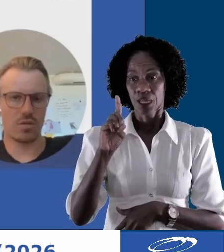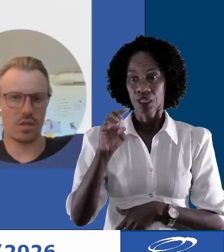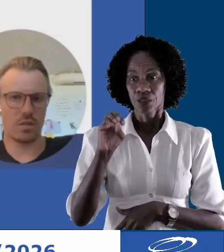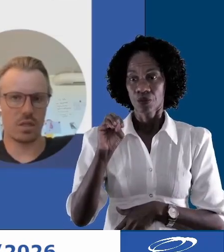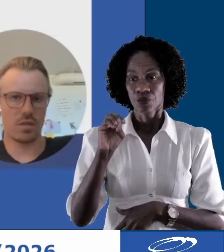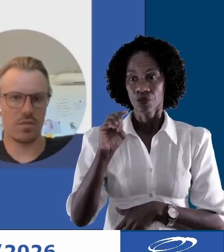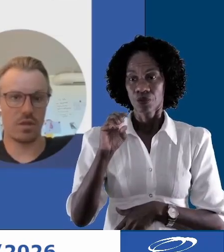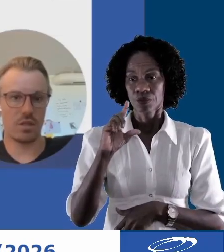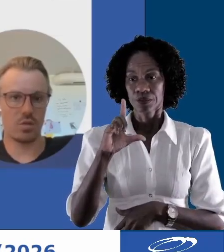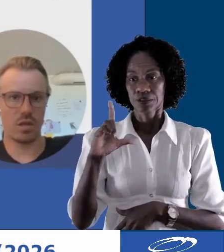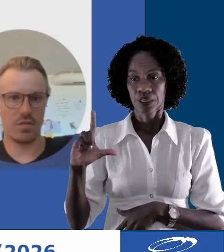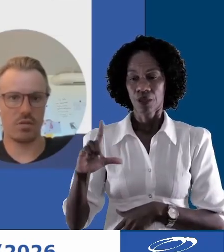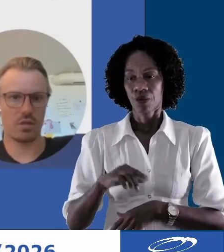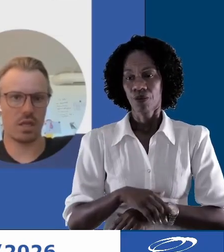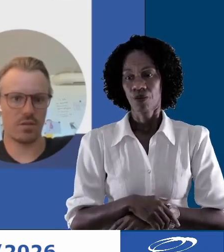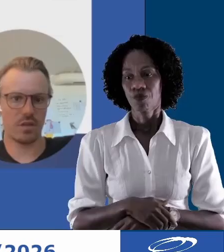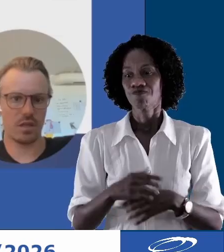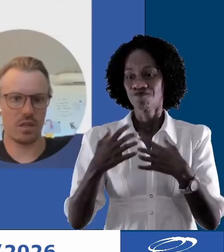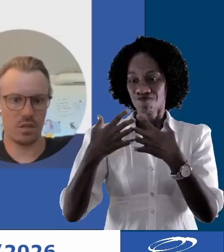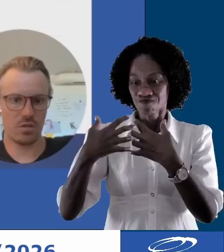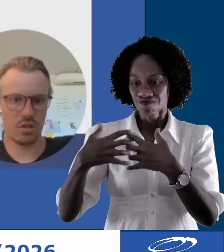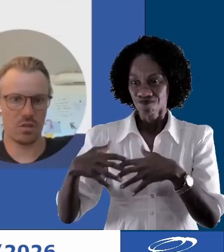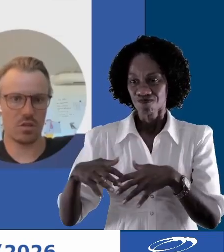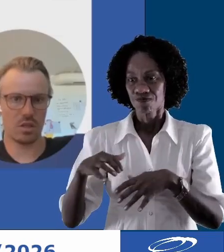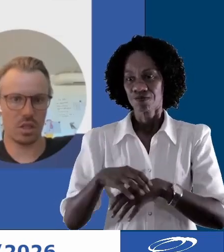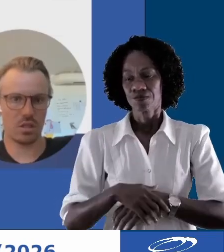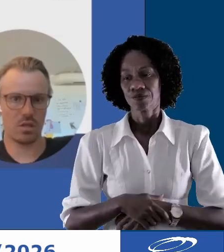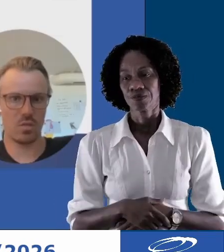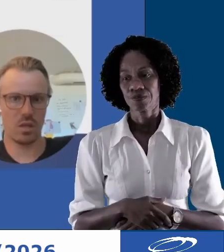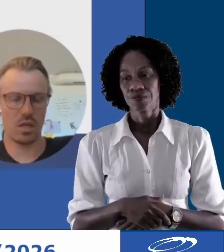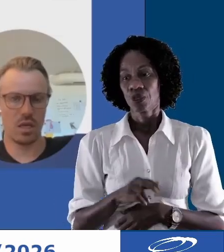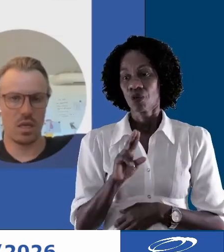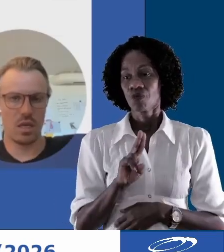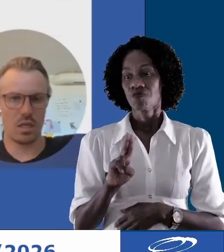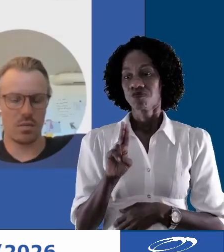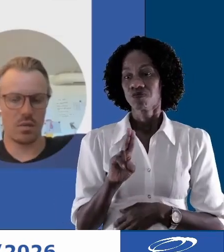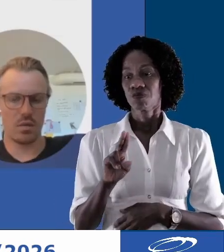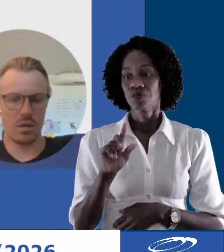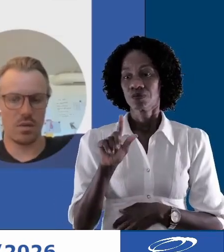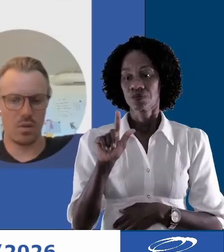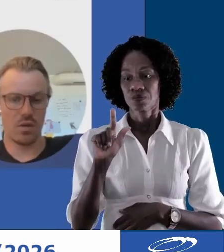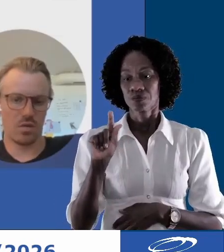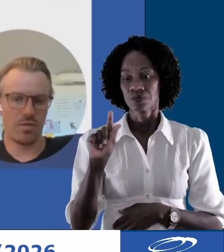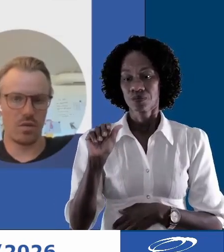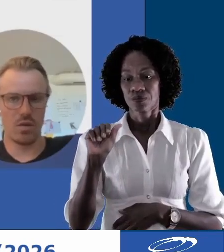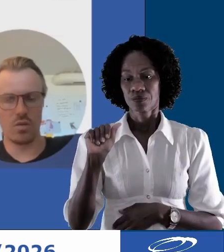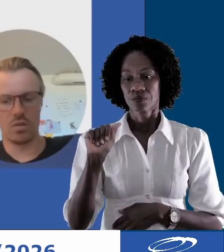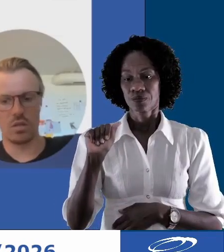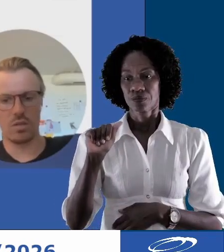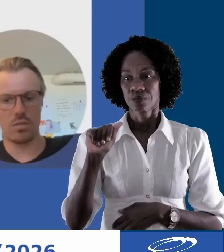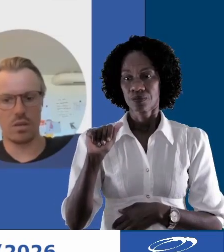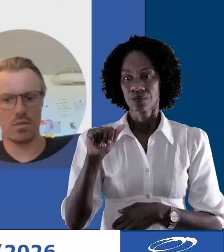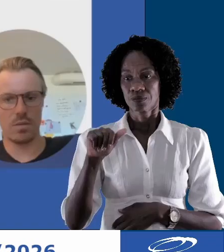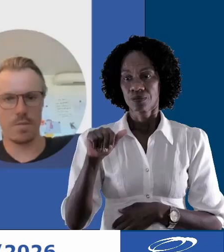of gentamicin for at least 12 hours after an intraosseous injection with negligible or very low